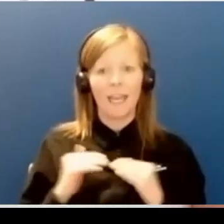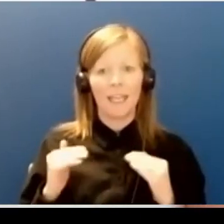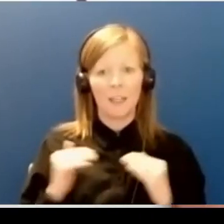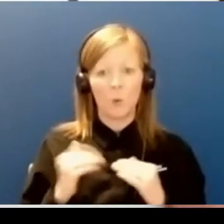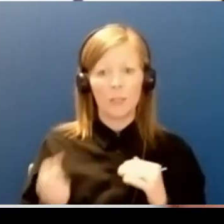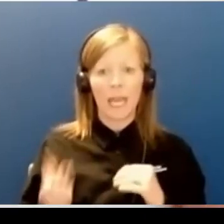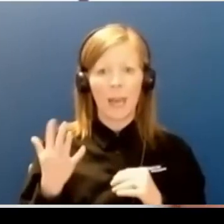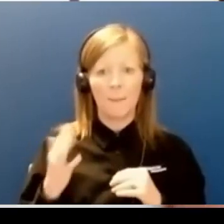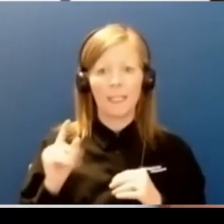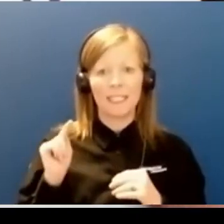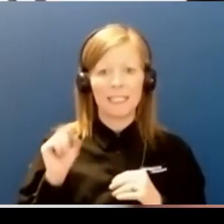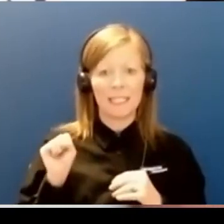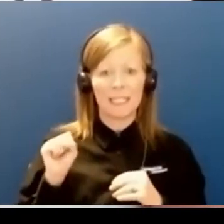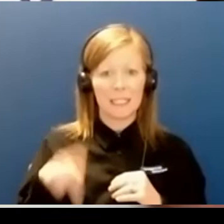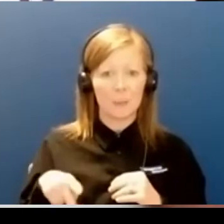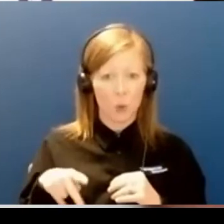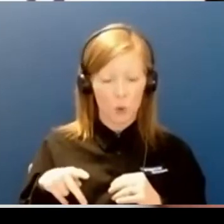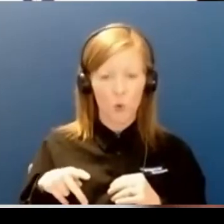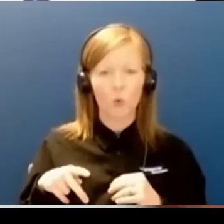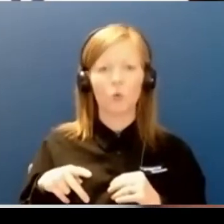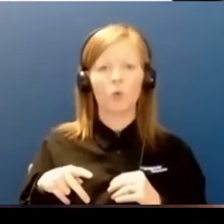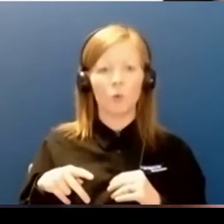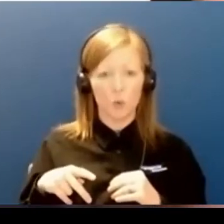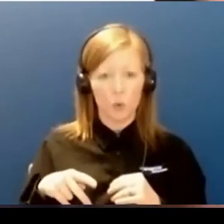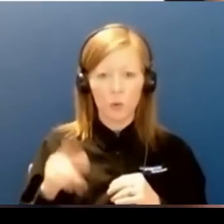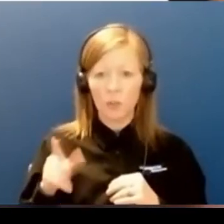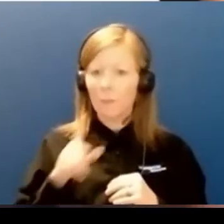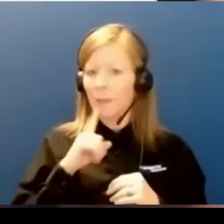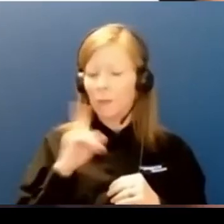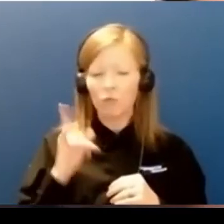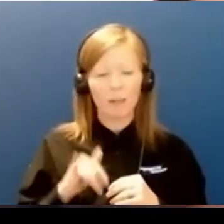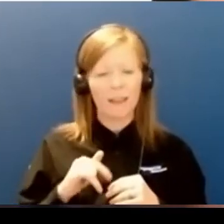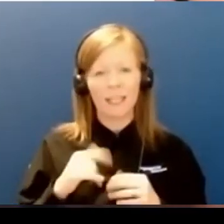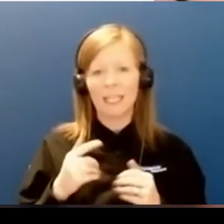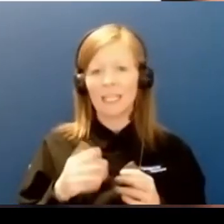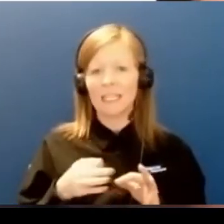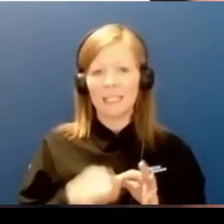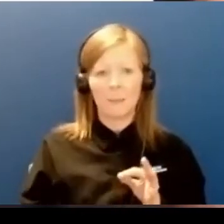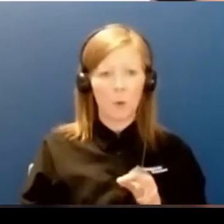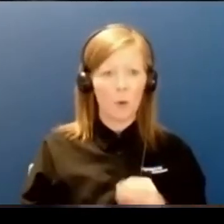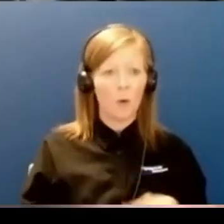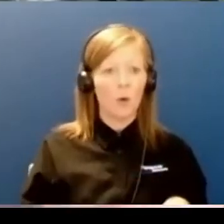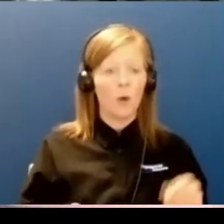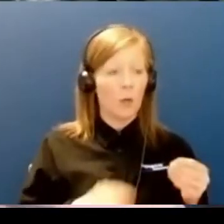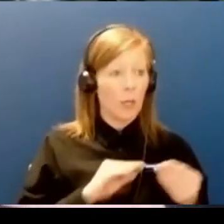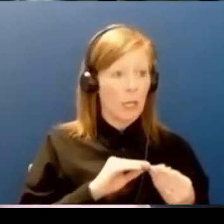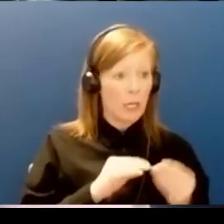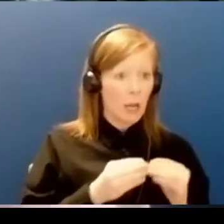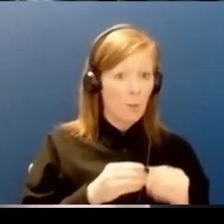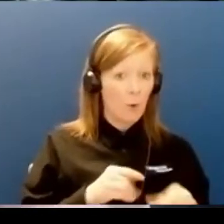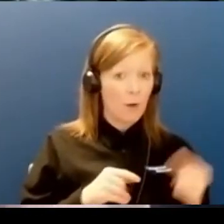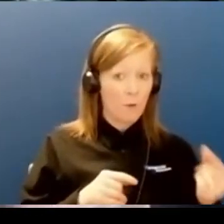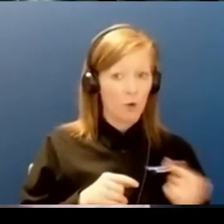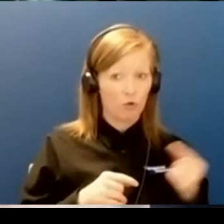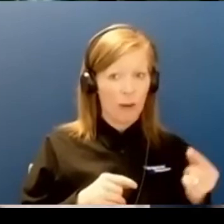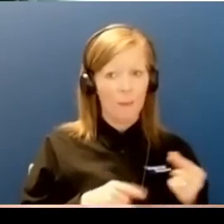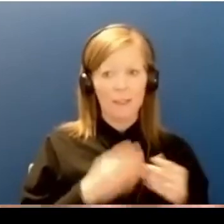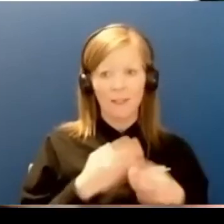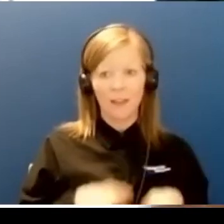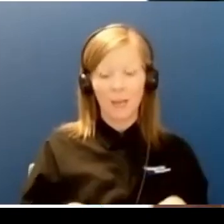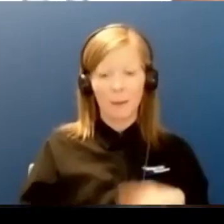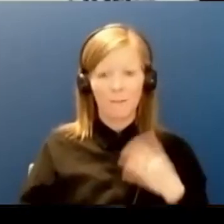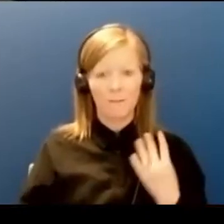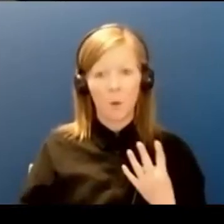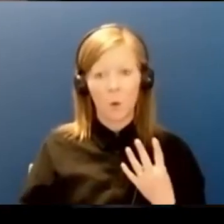of teaspoons, okay, of sugar. So something really simple like that. Number of grams of sugar divided by 4 numbers of teaspoons. And for this pineapple